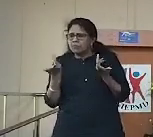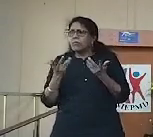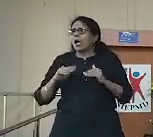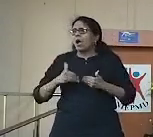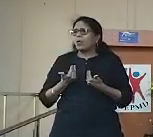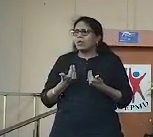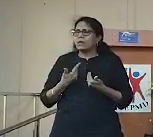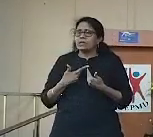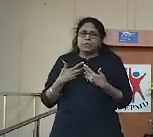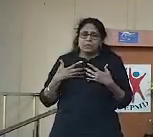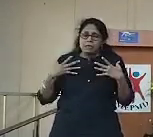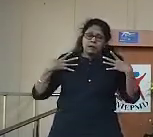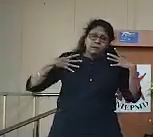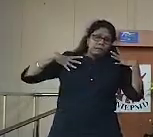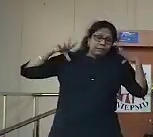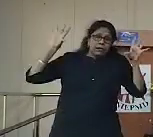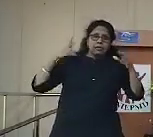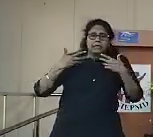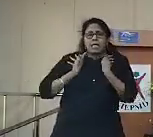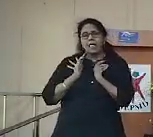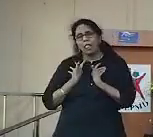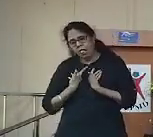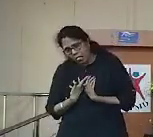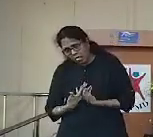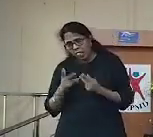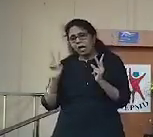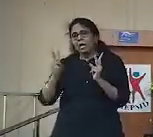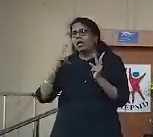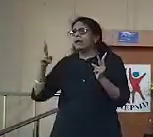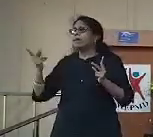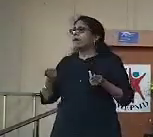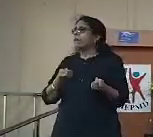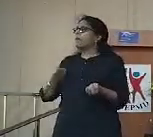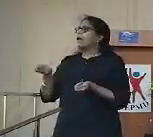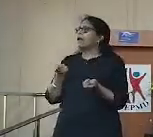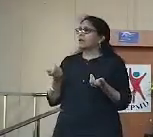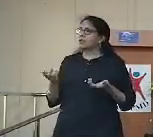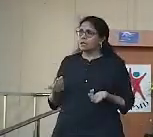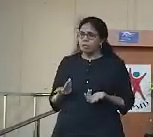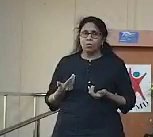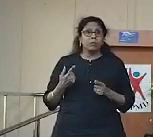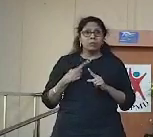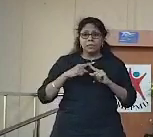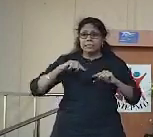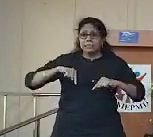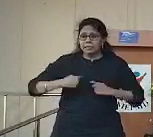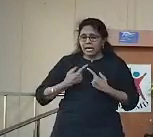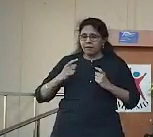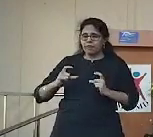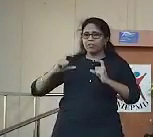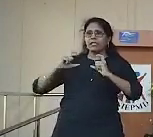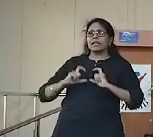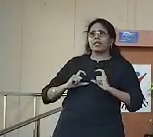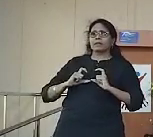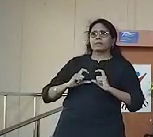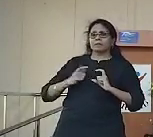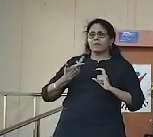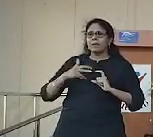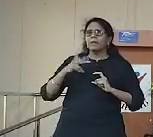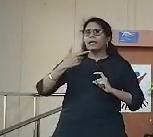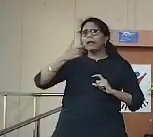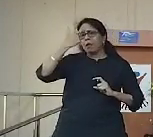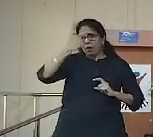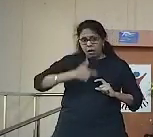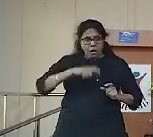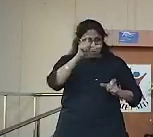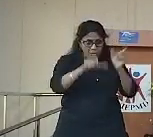exhaustion, everything we have to manage. Similarly, self-care. It is important for both individuals and the